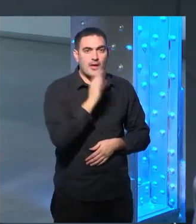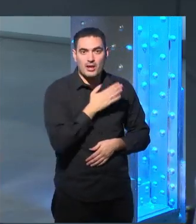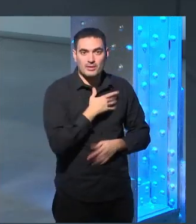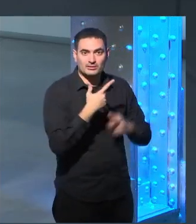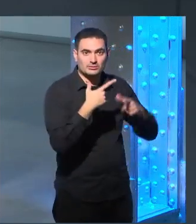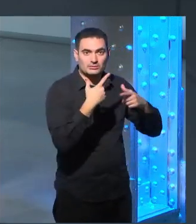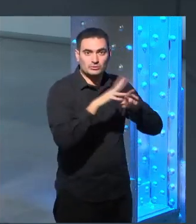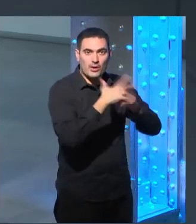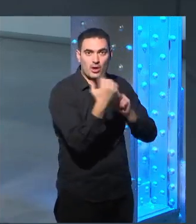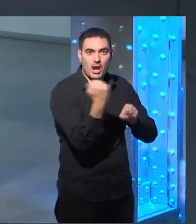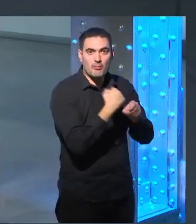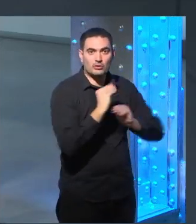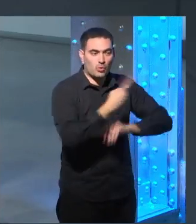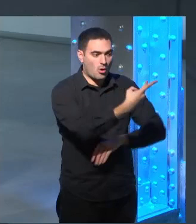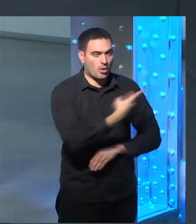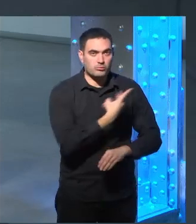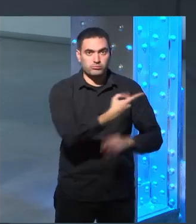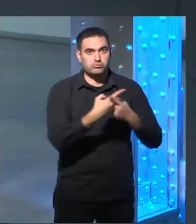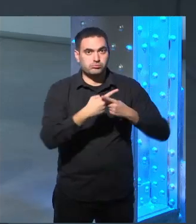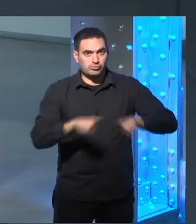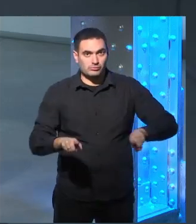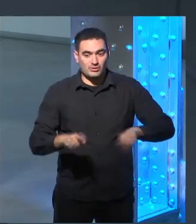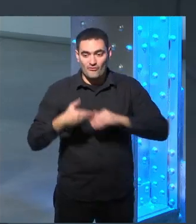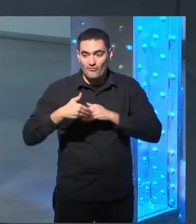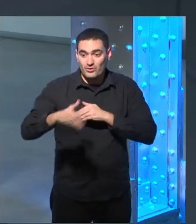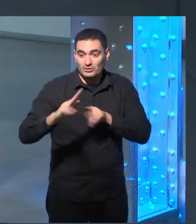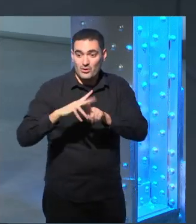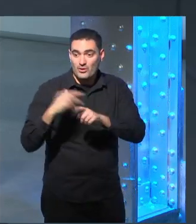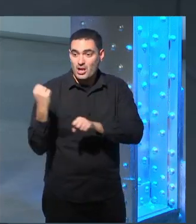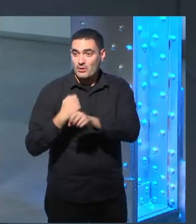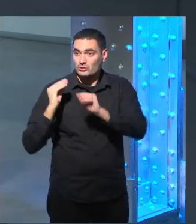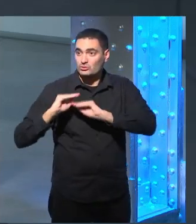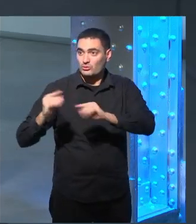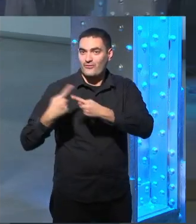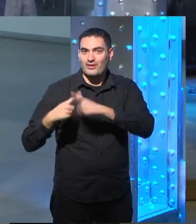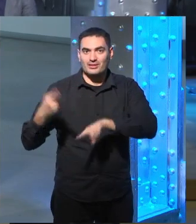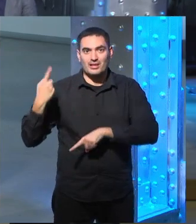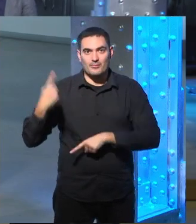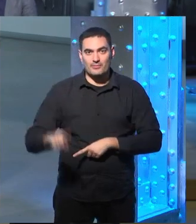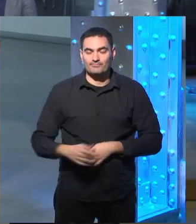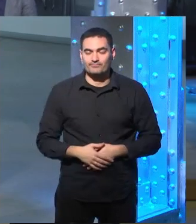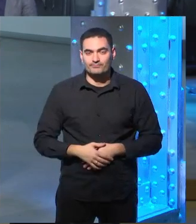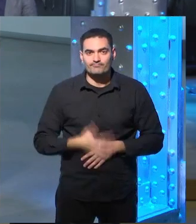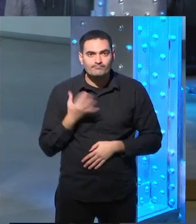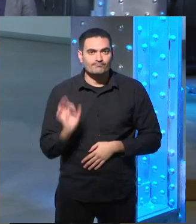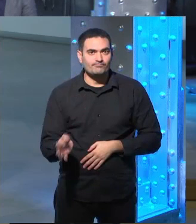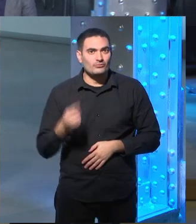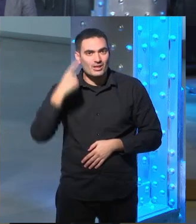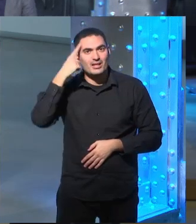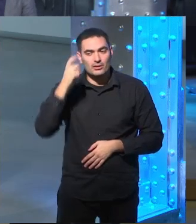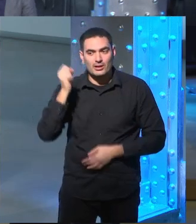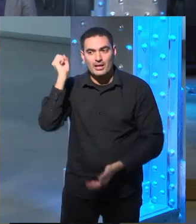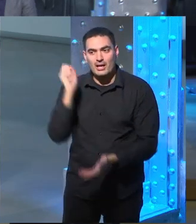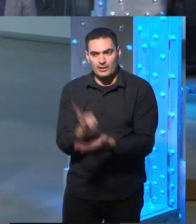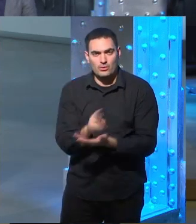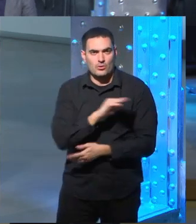labor reality than the one my parents faced, and I guess that the next generations will go through the same problems. I